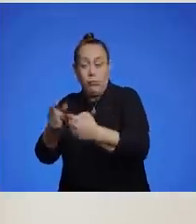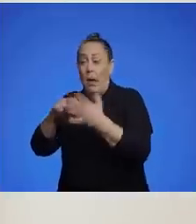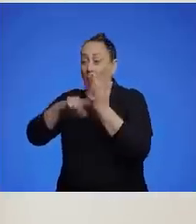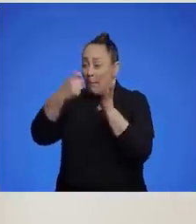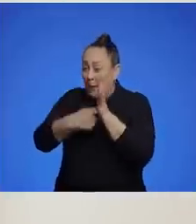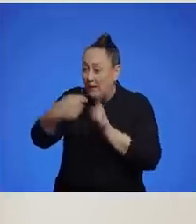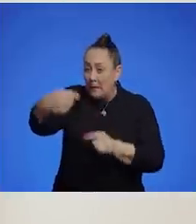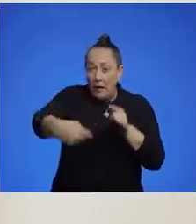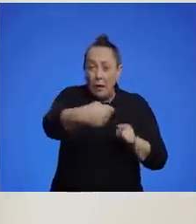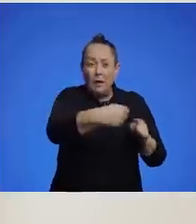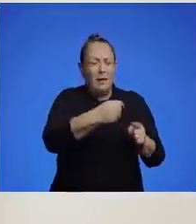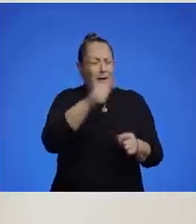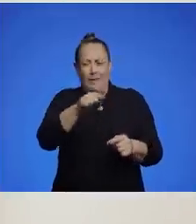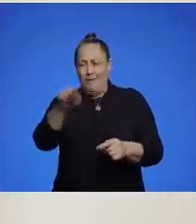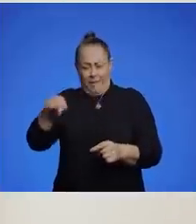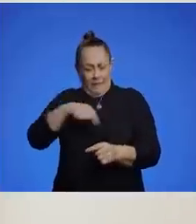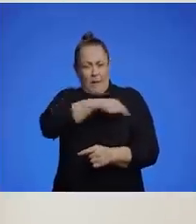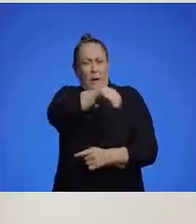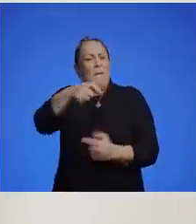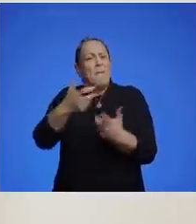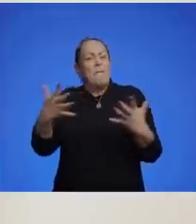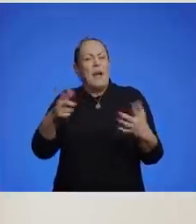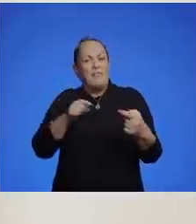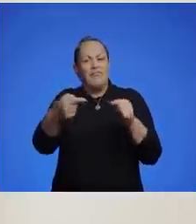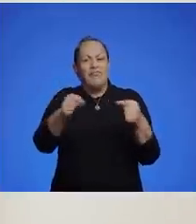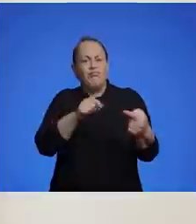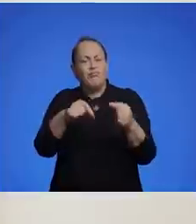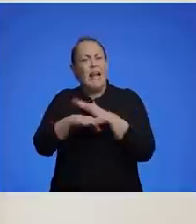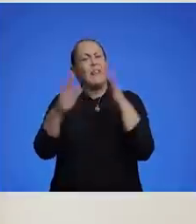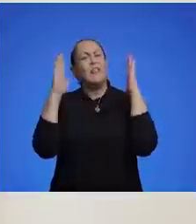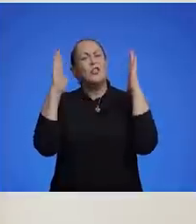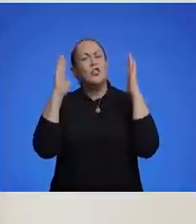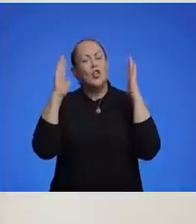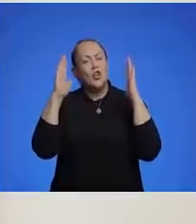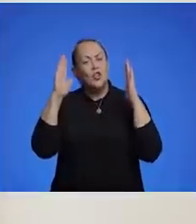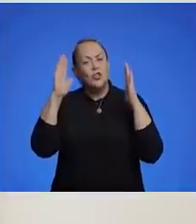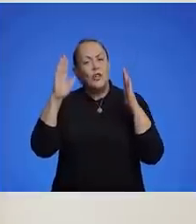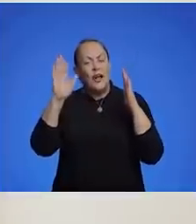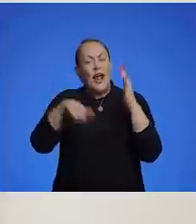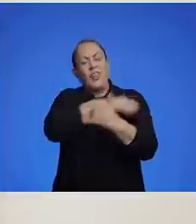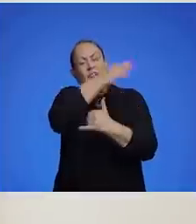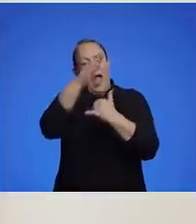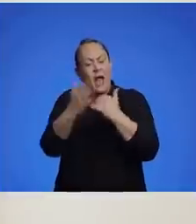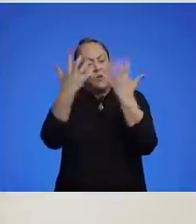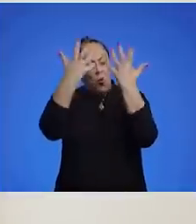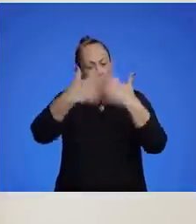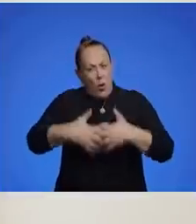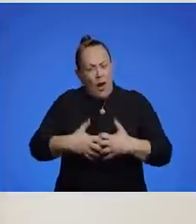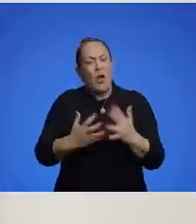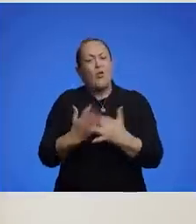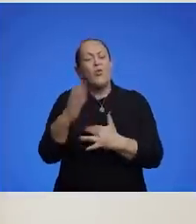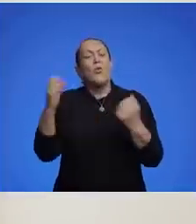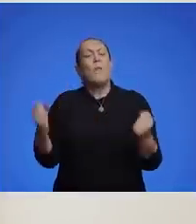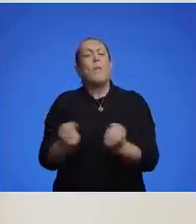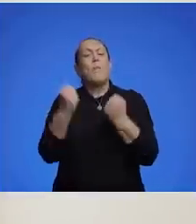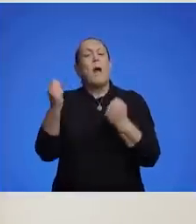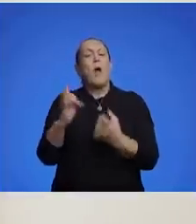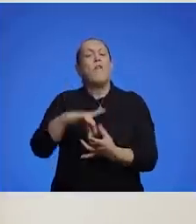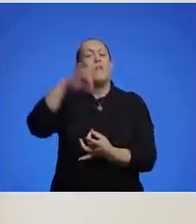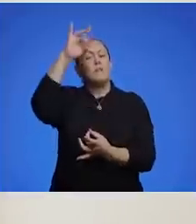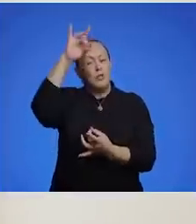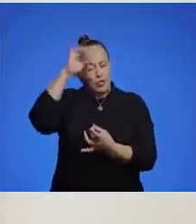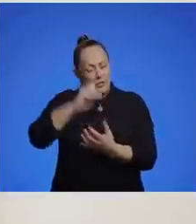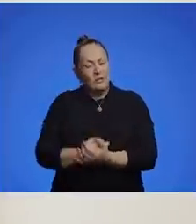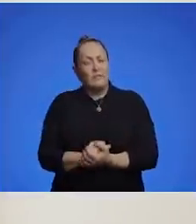division amongst the church. They eventually came to figure things out through the power of the Holy Spirit. But there was a lot